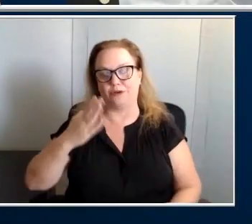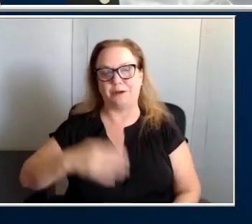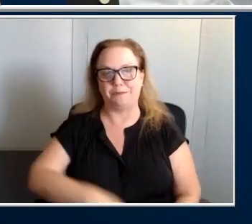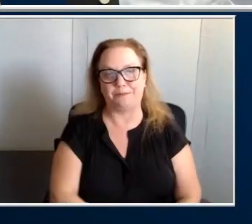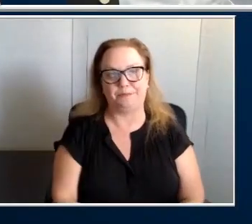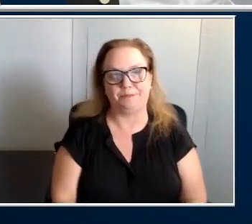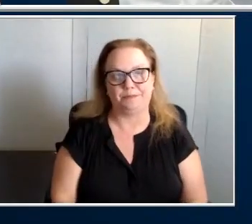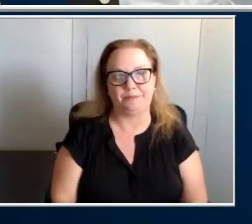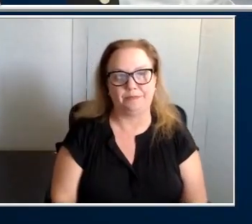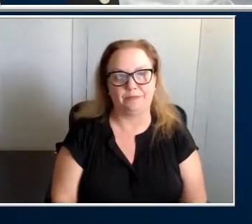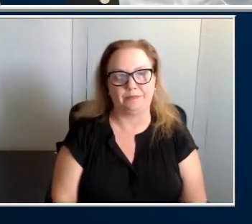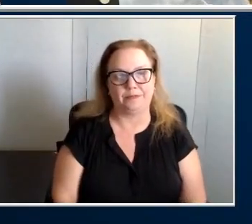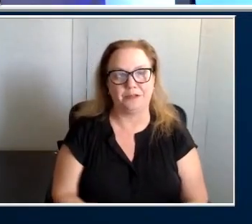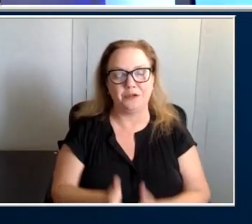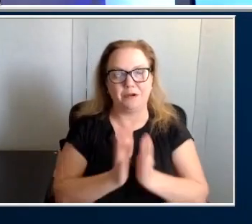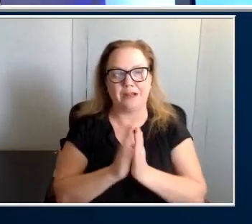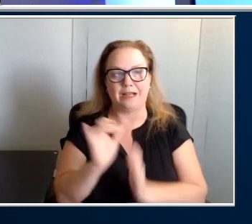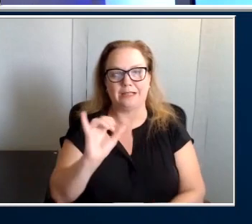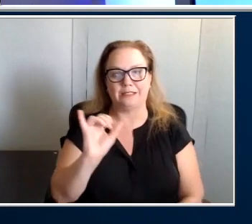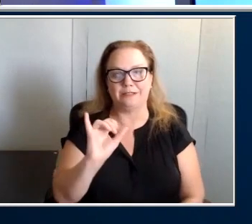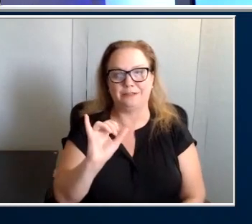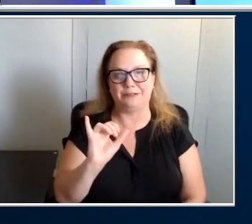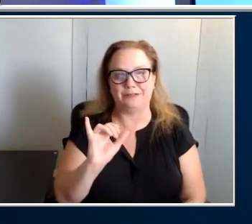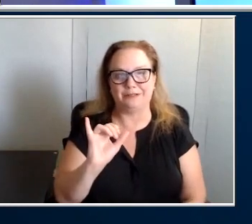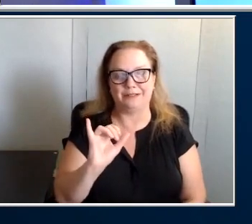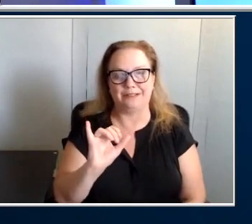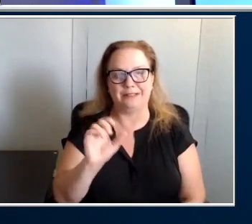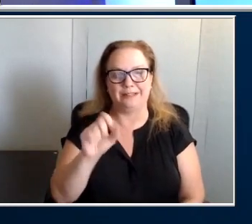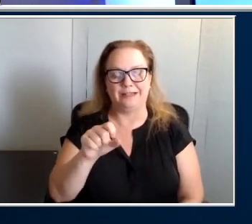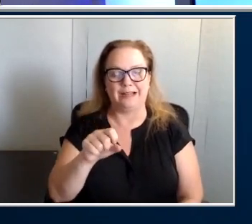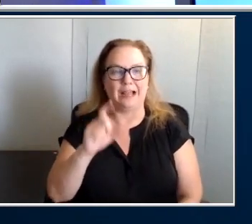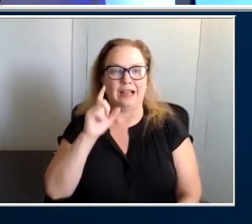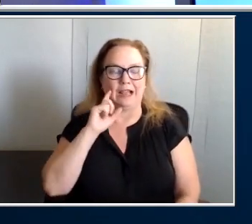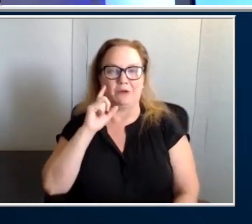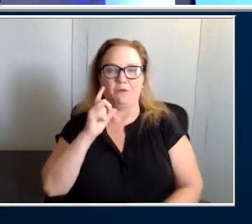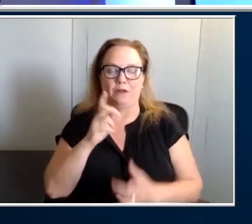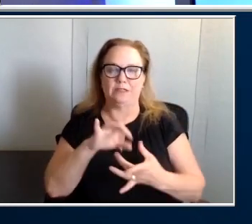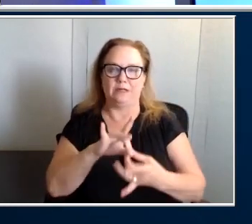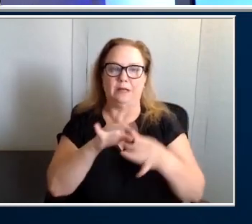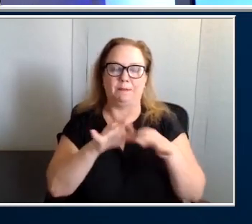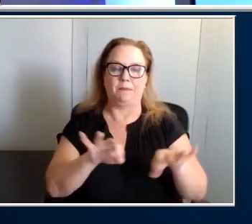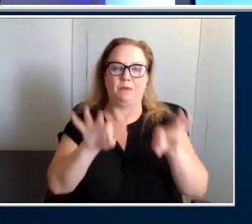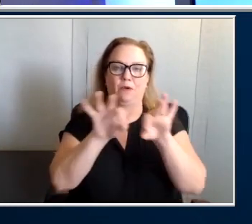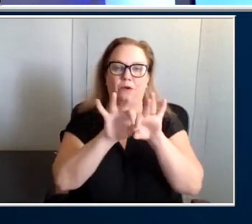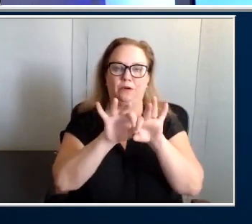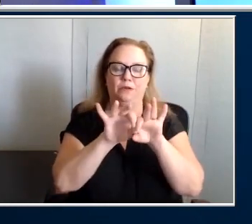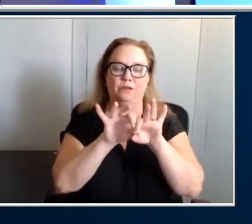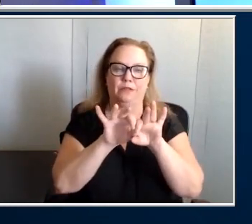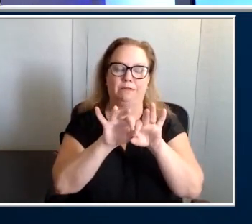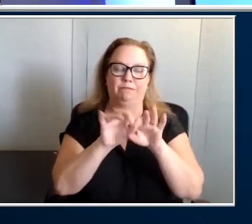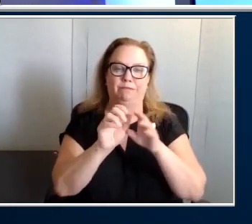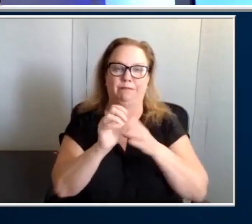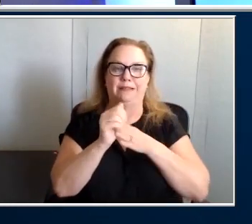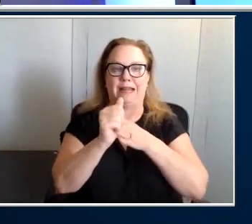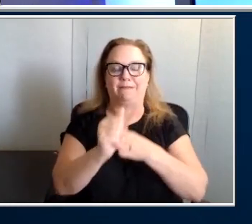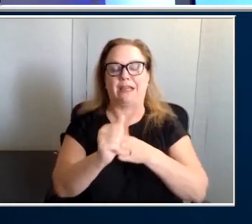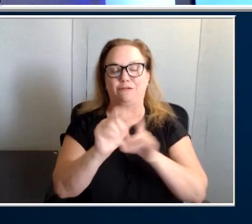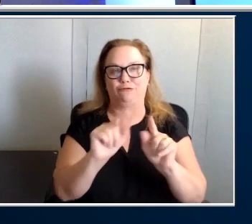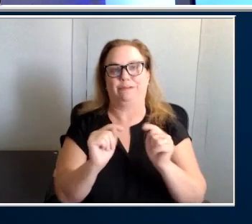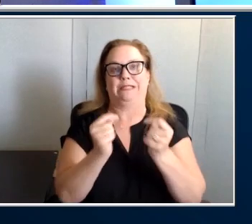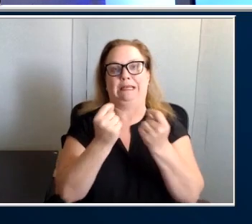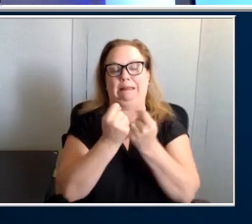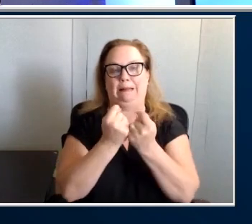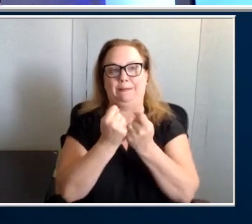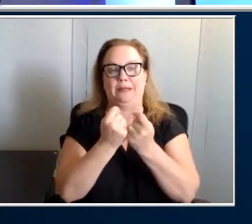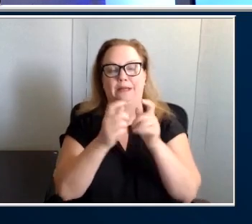had something you wanted to add, I think. Yeah, I think it's relevant to the navigation. I think one of the things that's really important when somebody has a